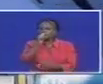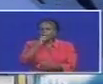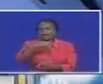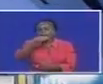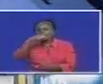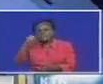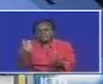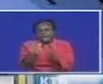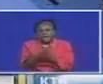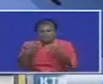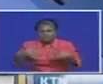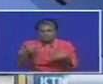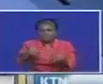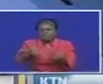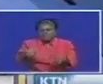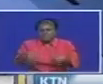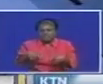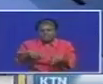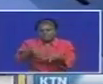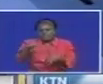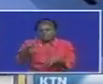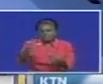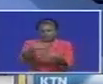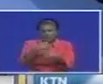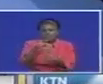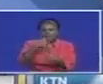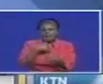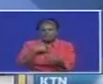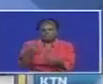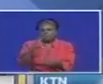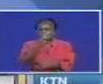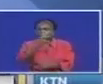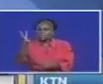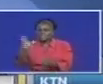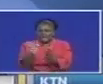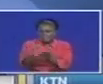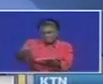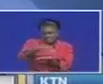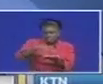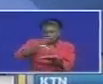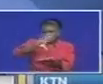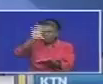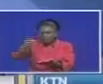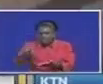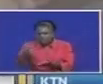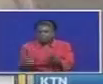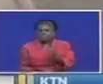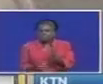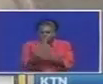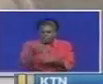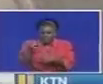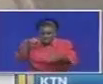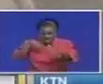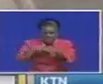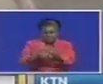populations living off-grid. The firm, which has a presence in West and Central Africa, has identified this launch as its entry